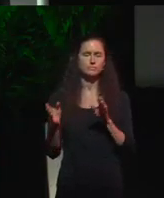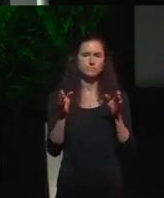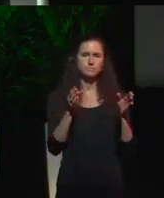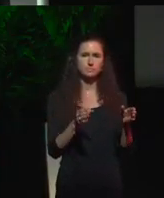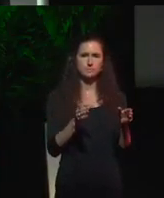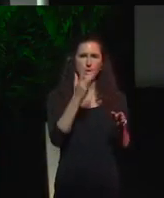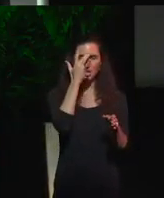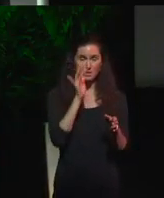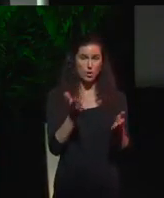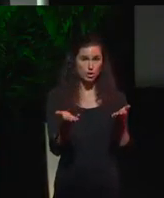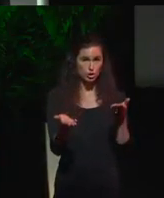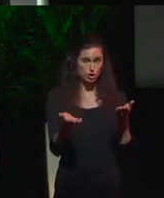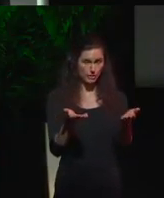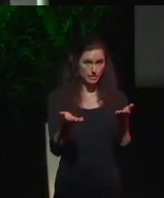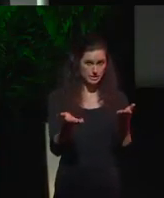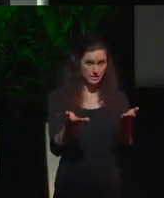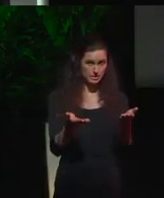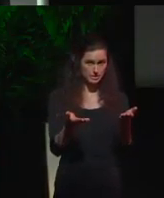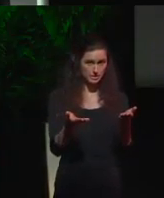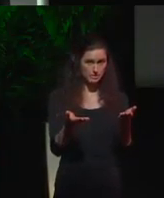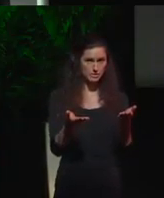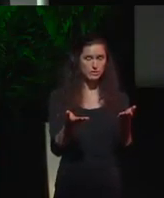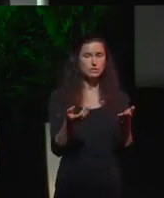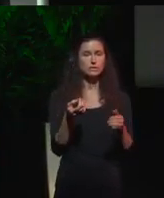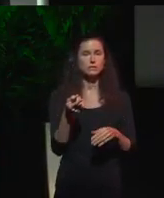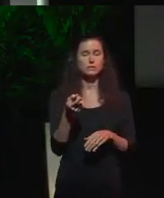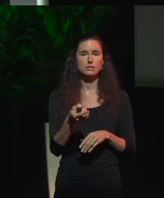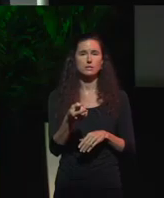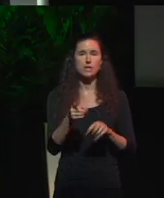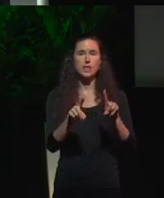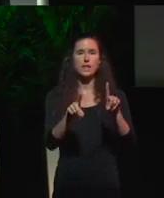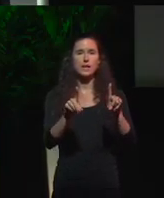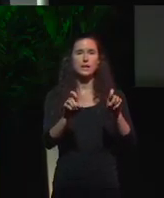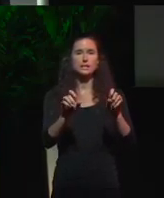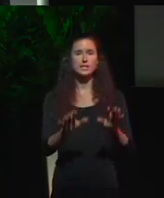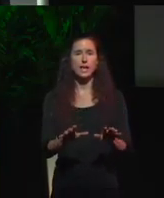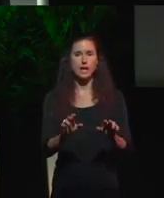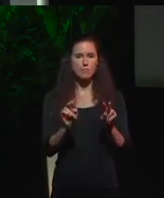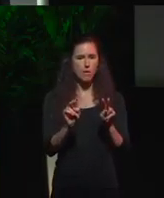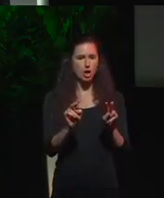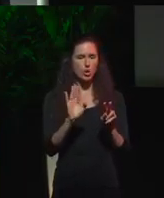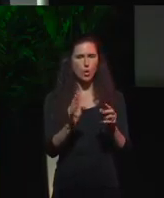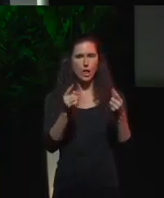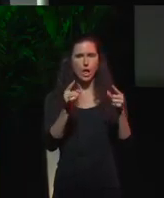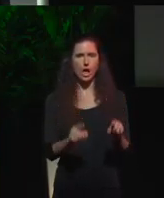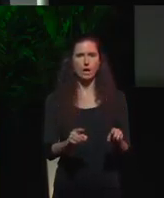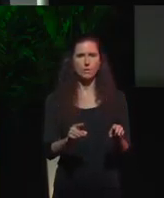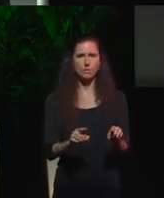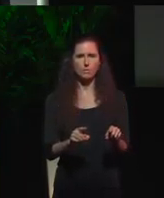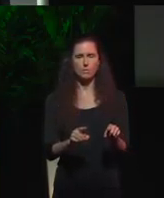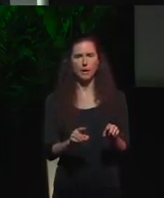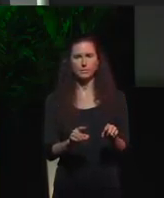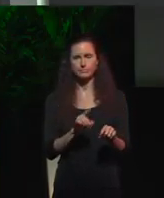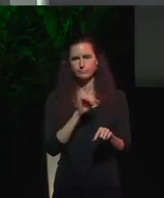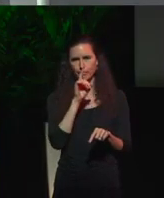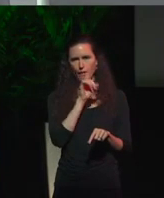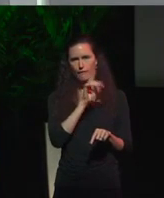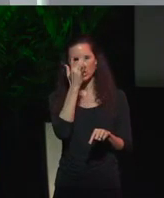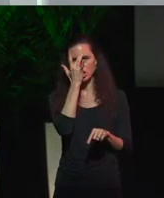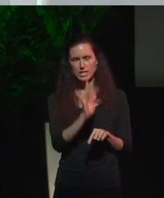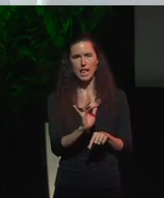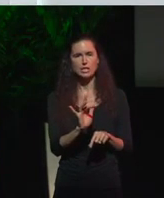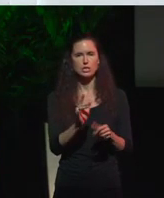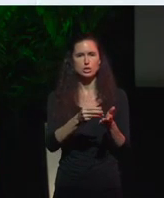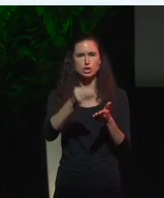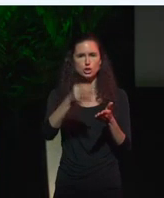In the case of Smarter Services automated proctoring service, the exam monitoring all happens by artificial intelligence. So